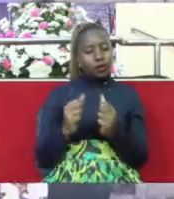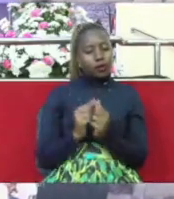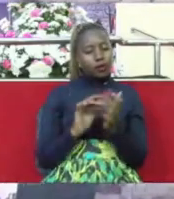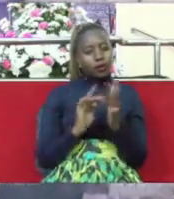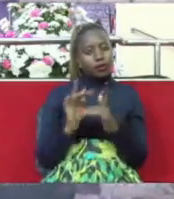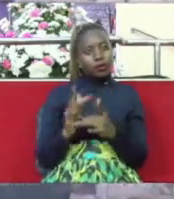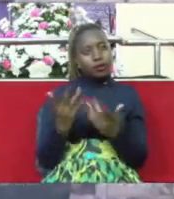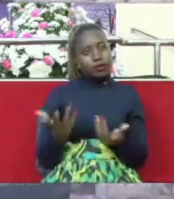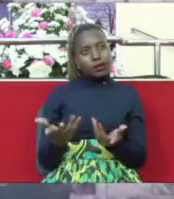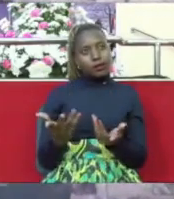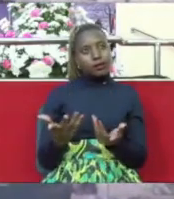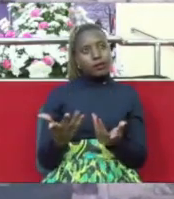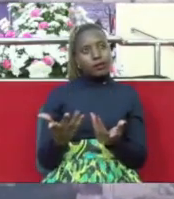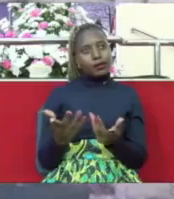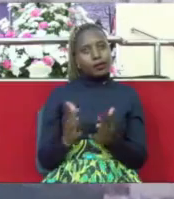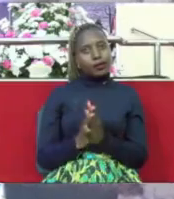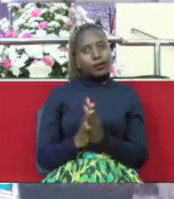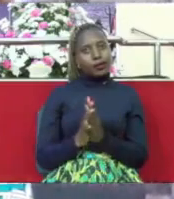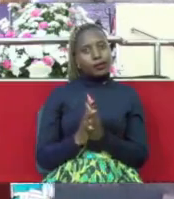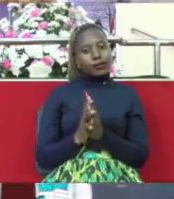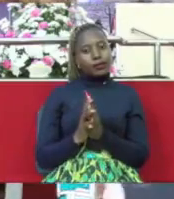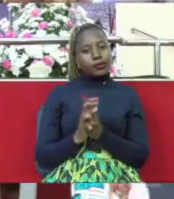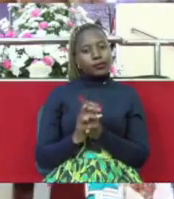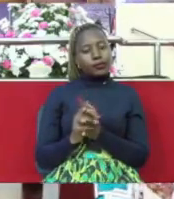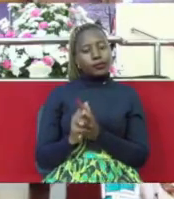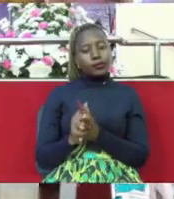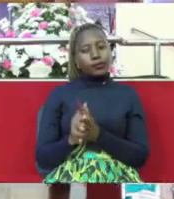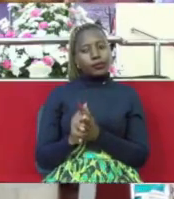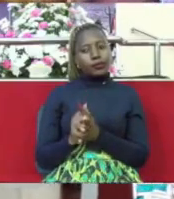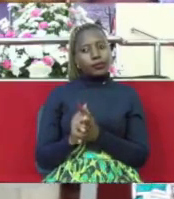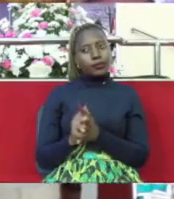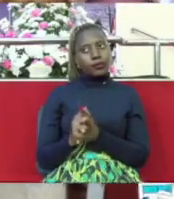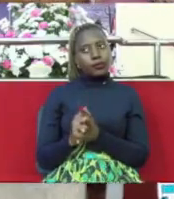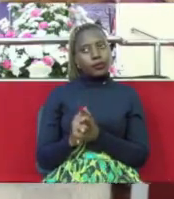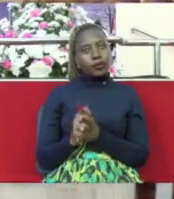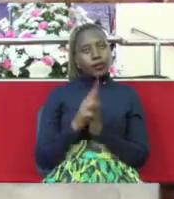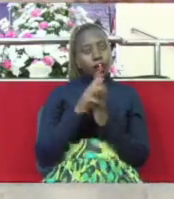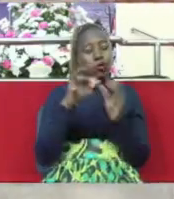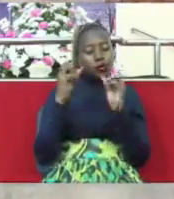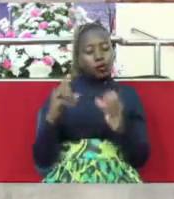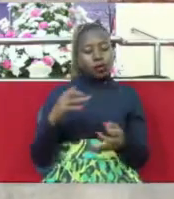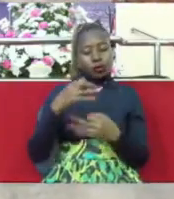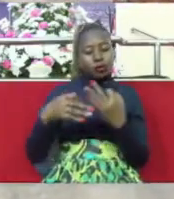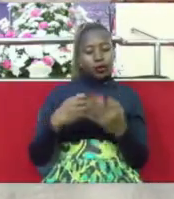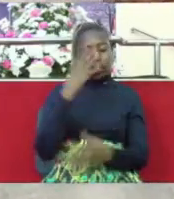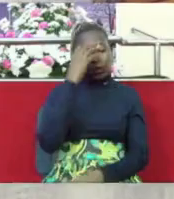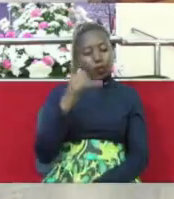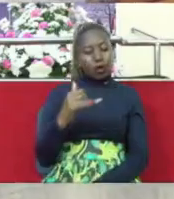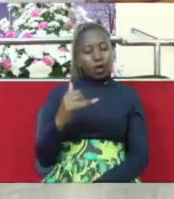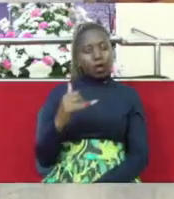Could you have lost fellowship with him? Lost fellowship because of discouragement.